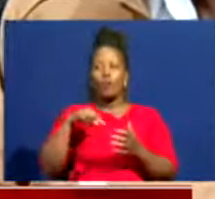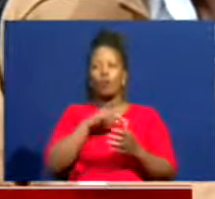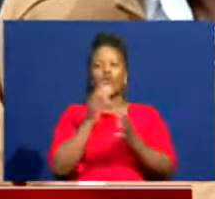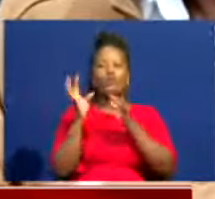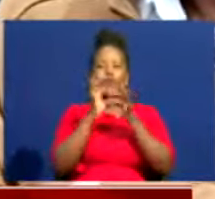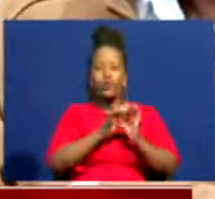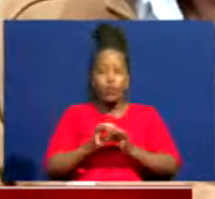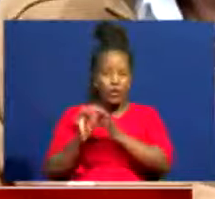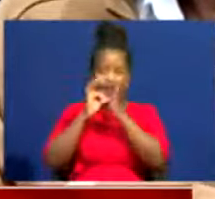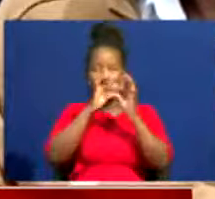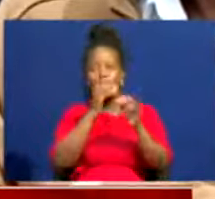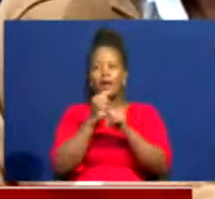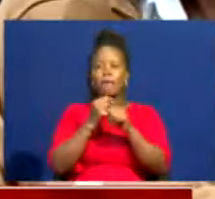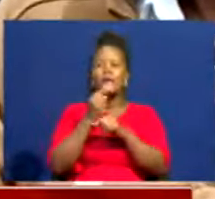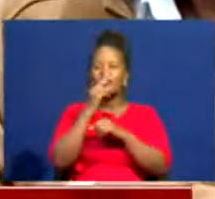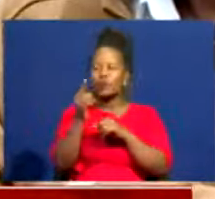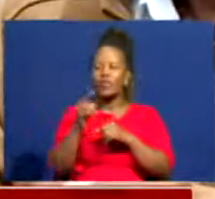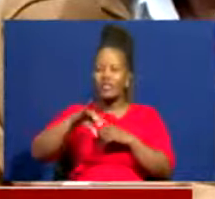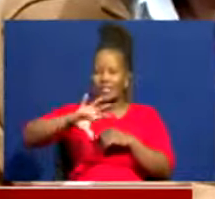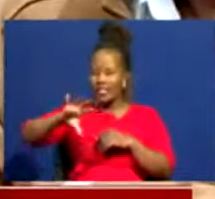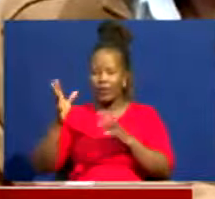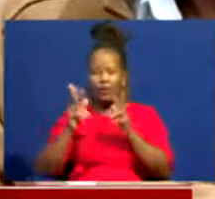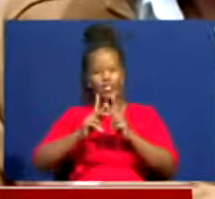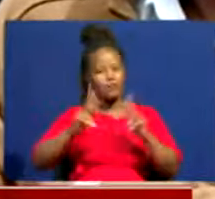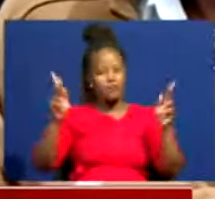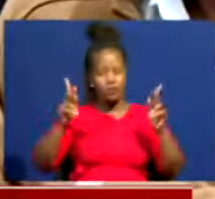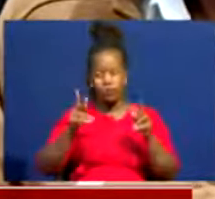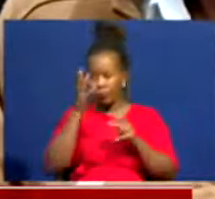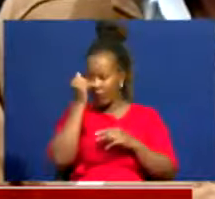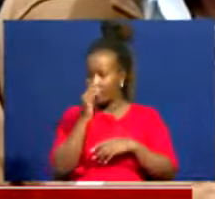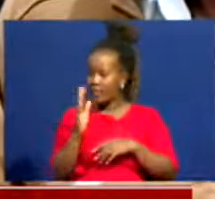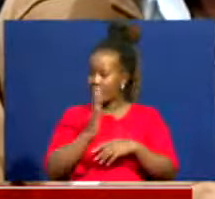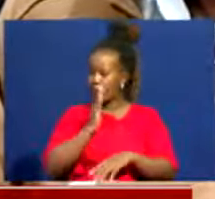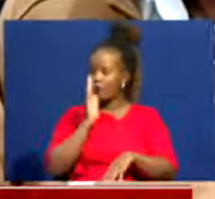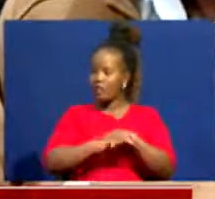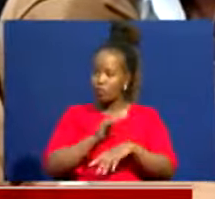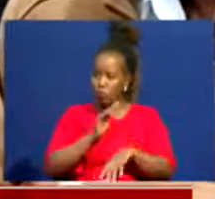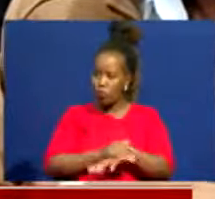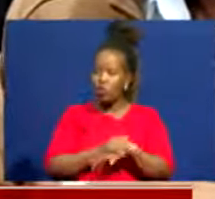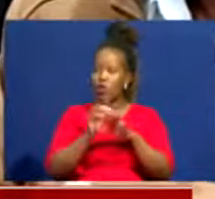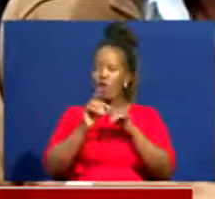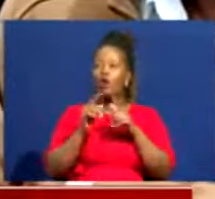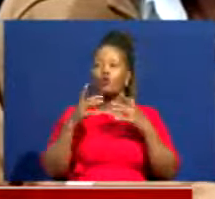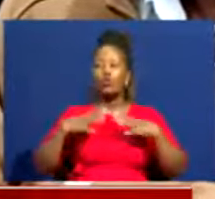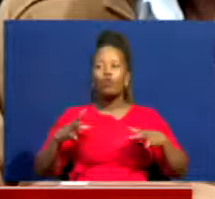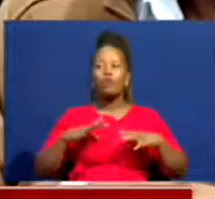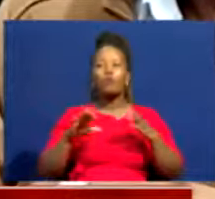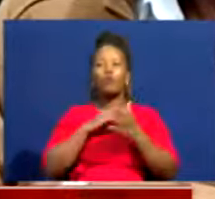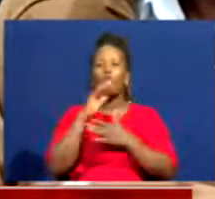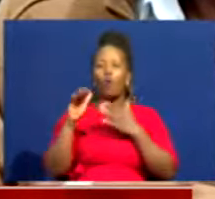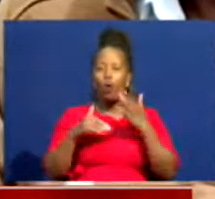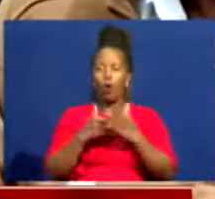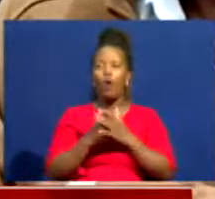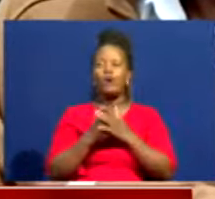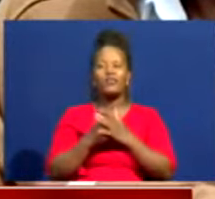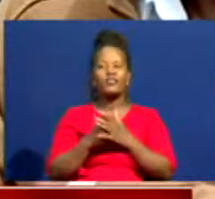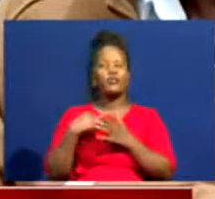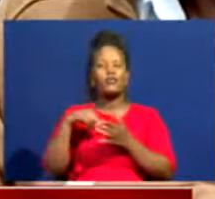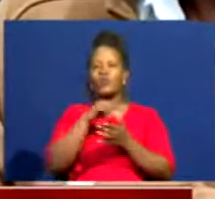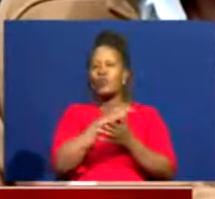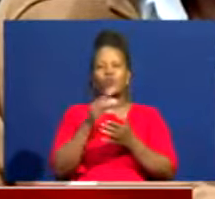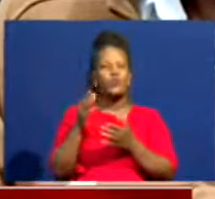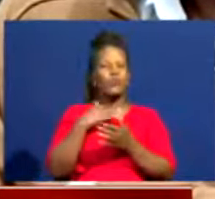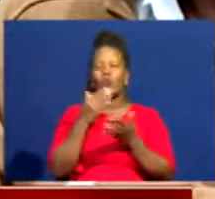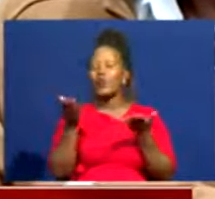and sanitize our town because we need security. Na security ya watu, we don't want to